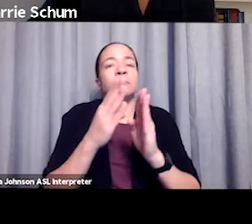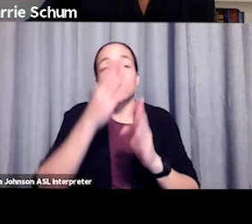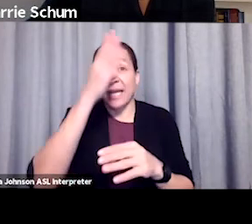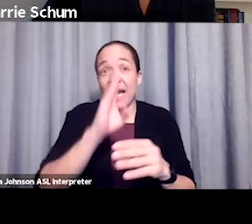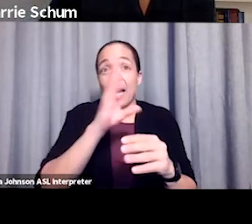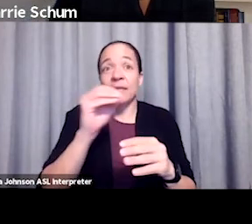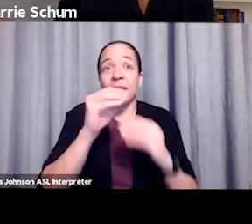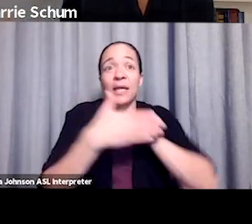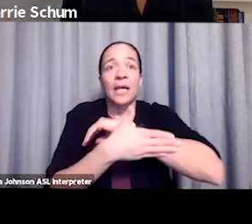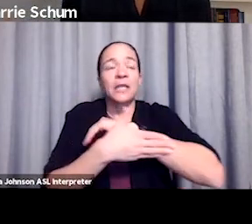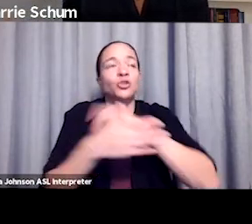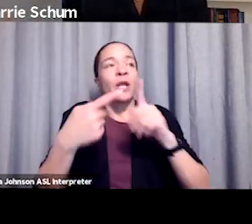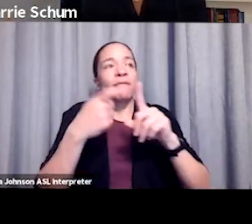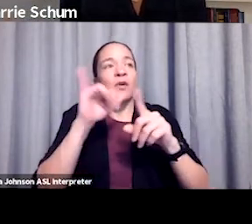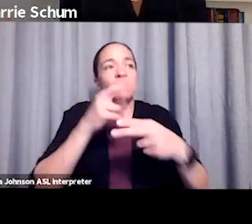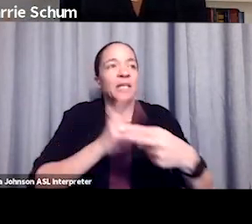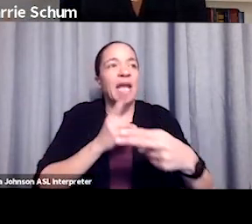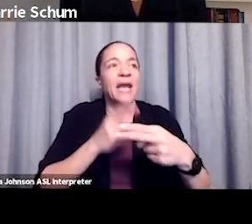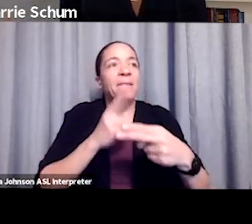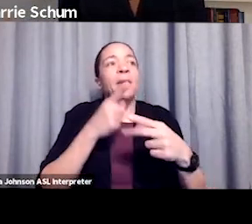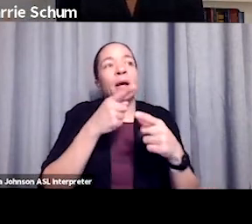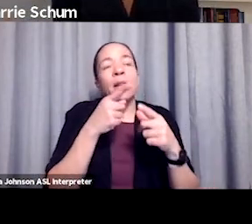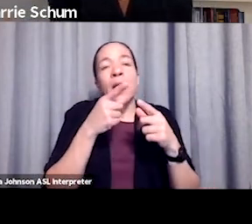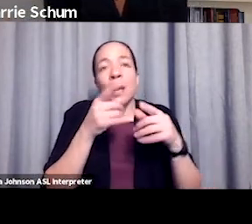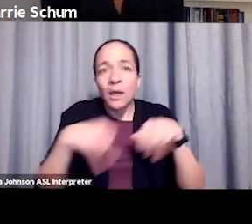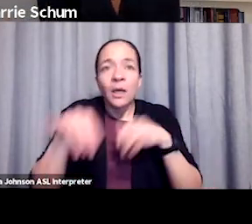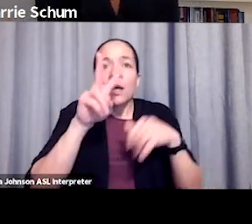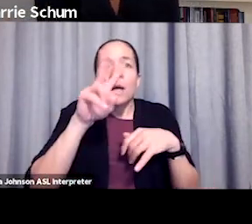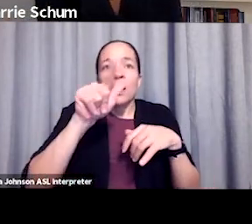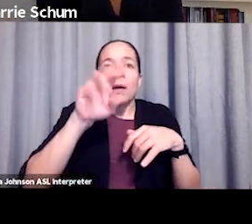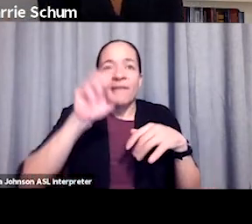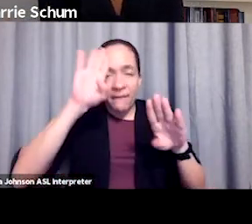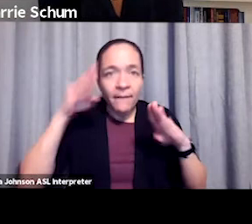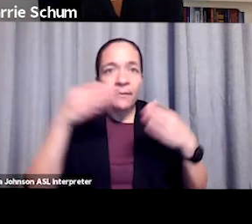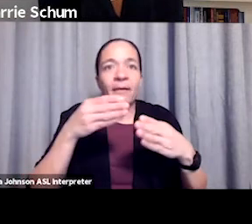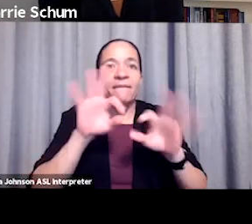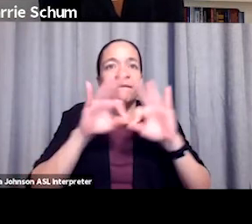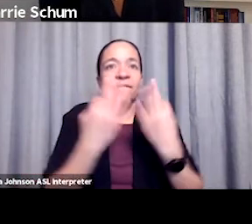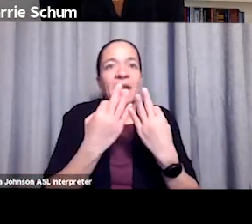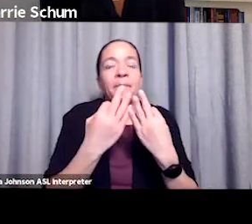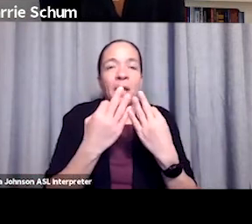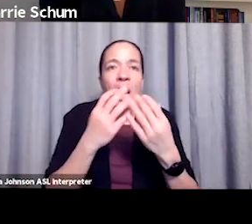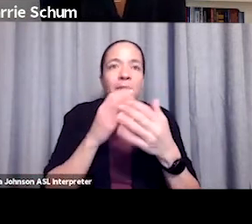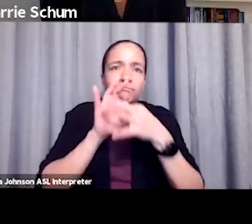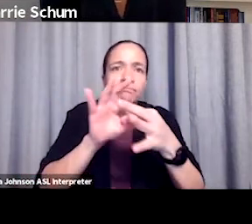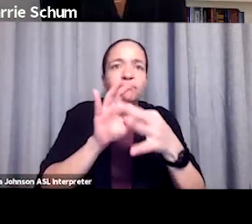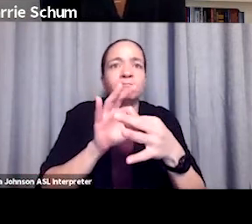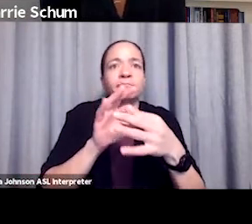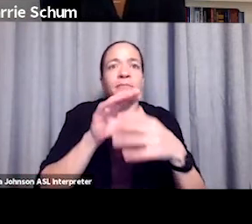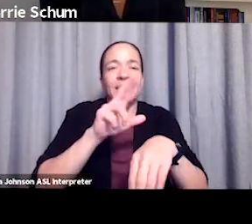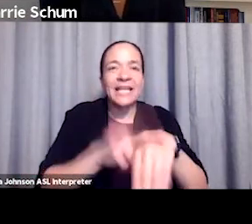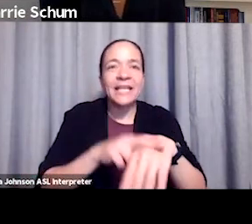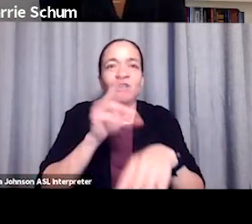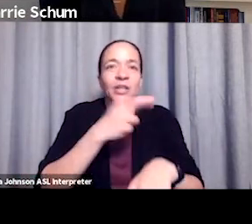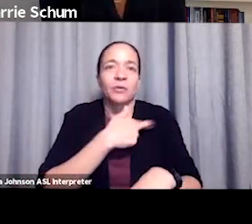you might expect from the name, they are united by the values of being family-oriented, patriotic, and religious, and they don't really see themselves